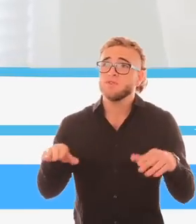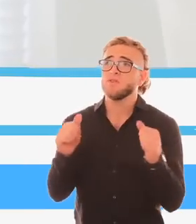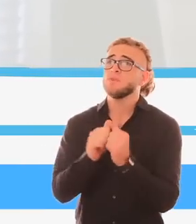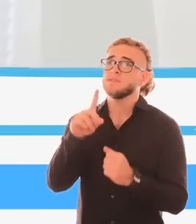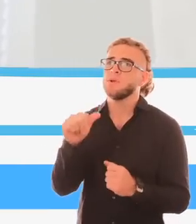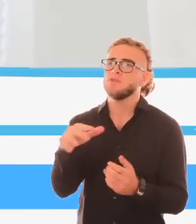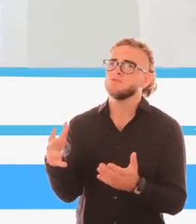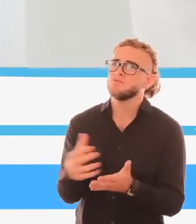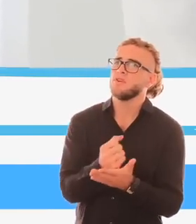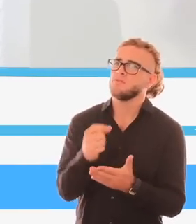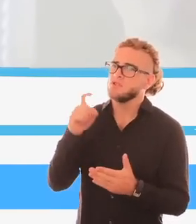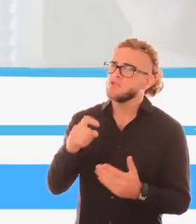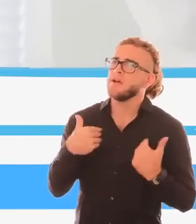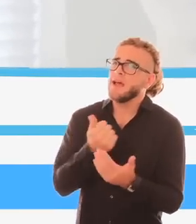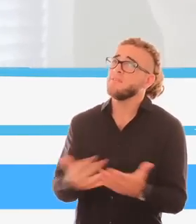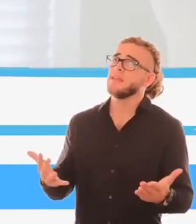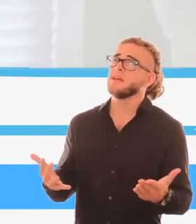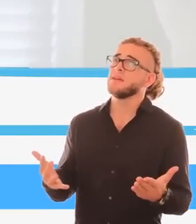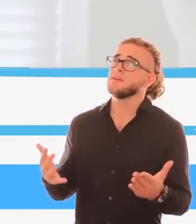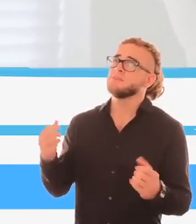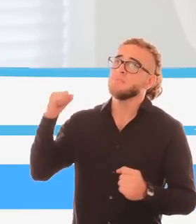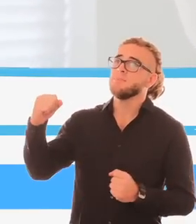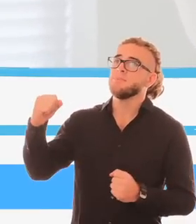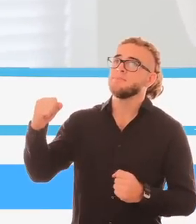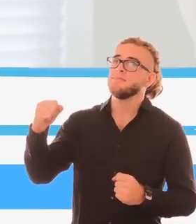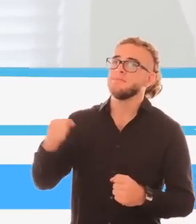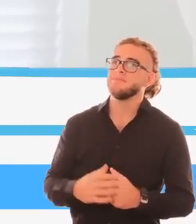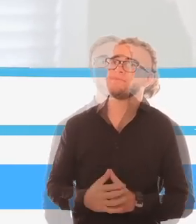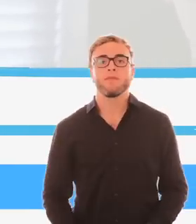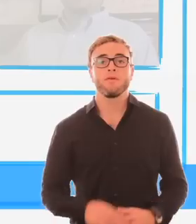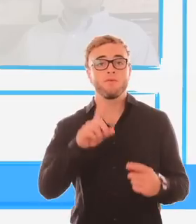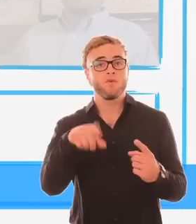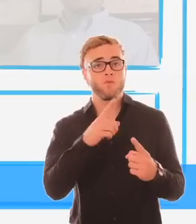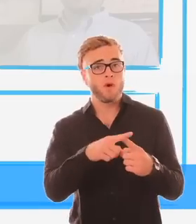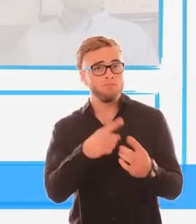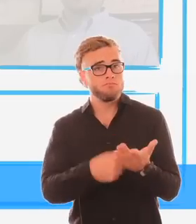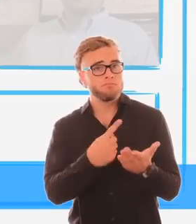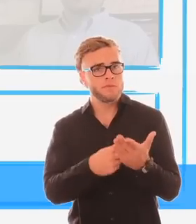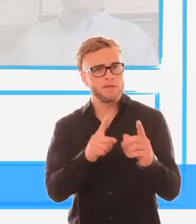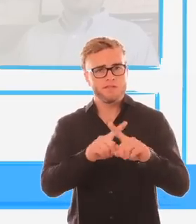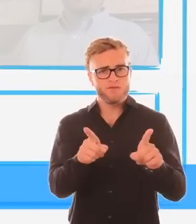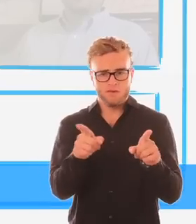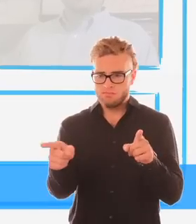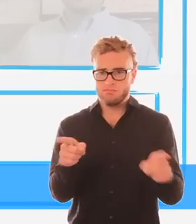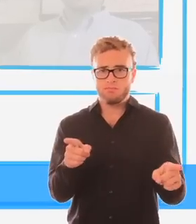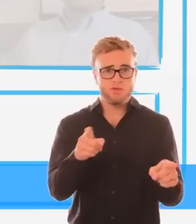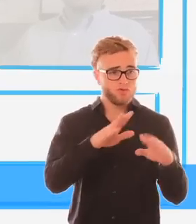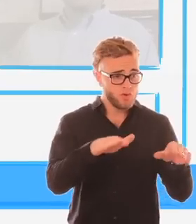from Turkey. Children with disabilities deserve and are entitled to everything. Boom! And when differentiating